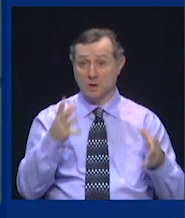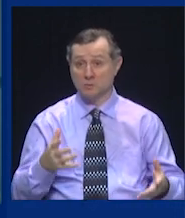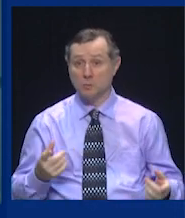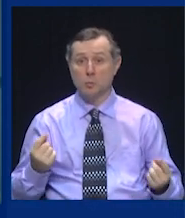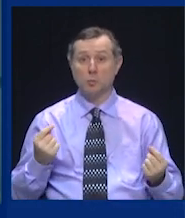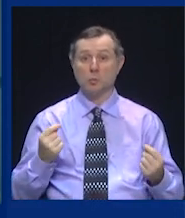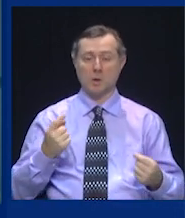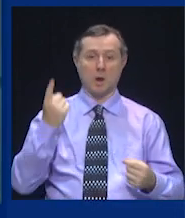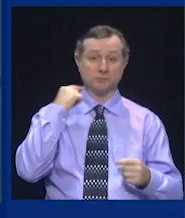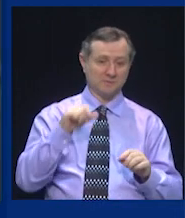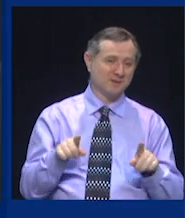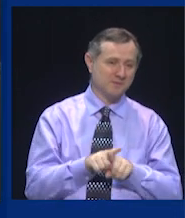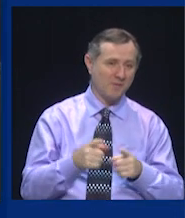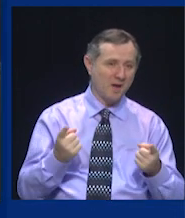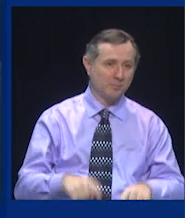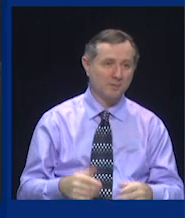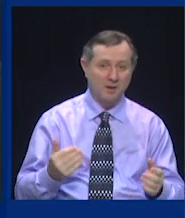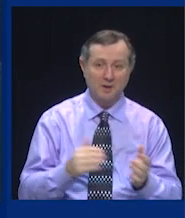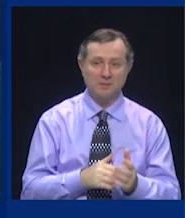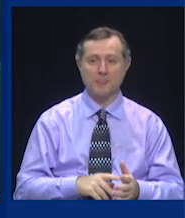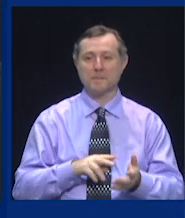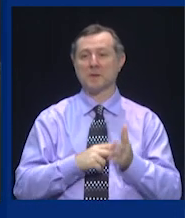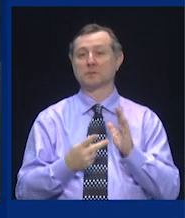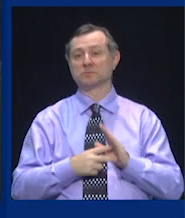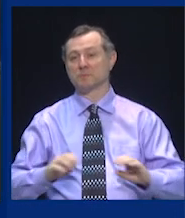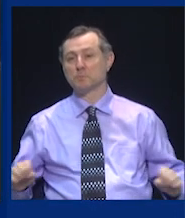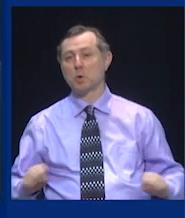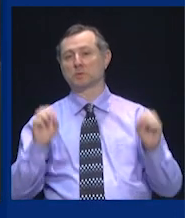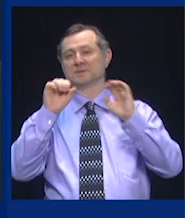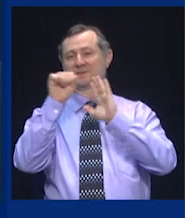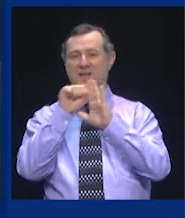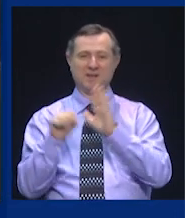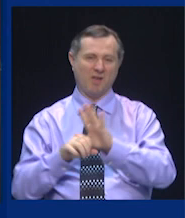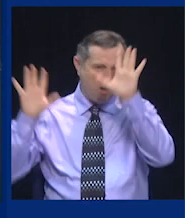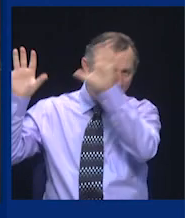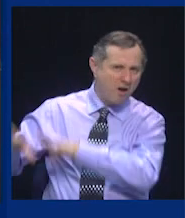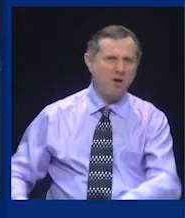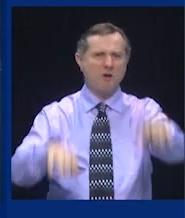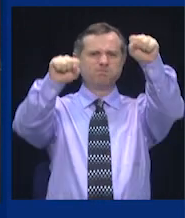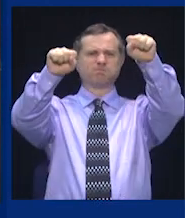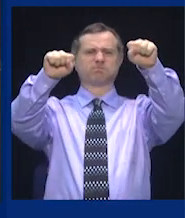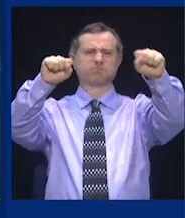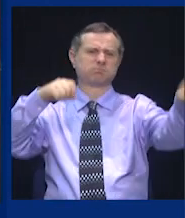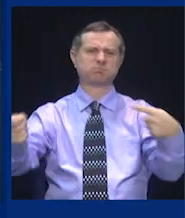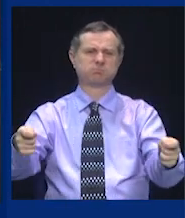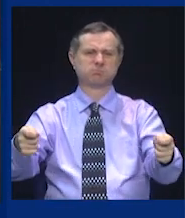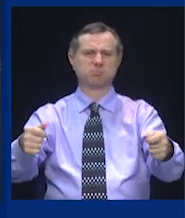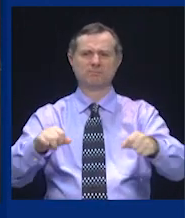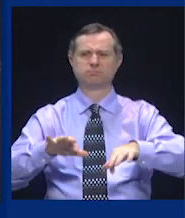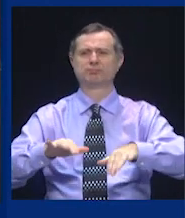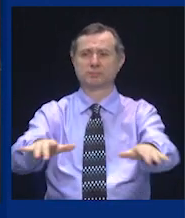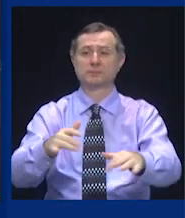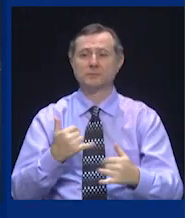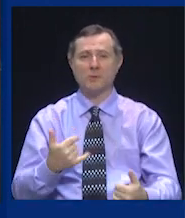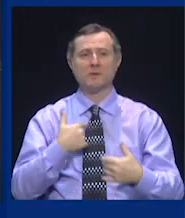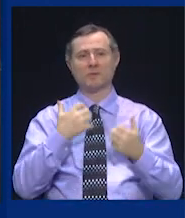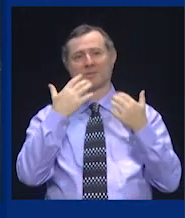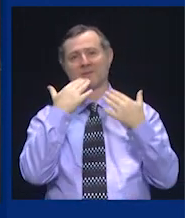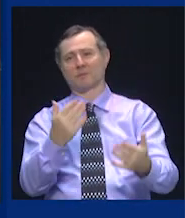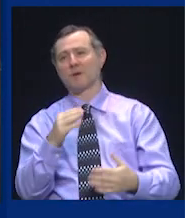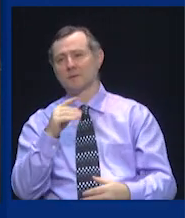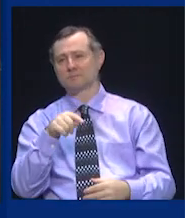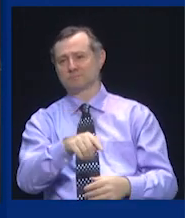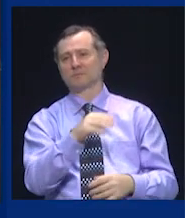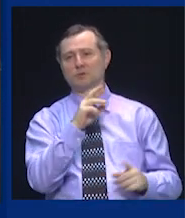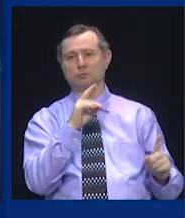it becomes a statewide emergency and the state is going to have to act. Today, I want to thank Mr. Rick Cotton. I want to thank